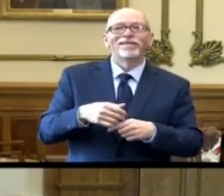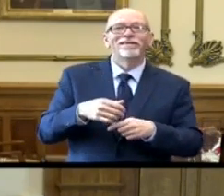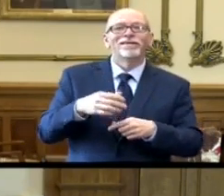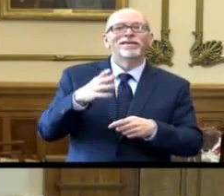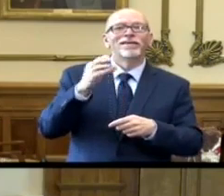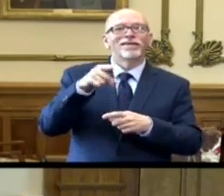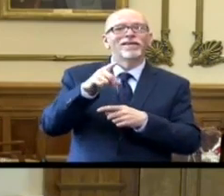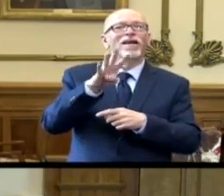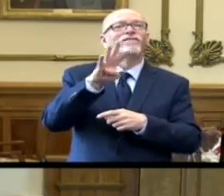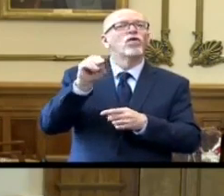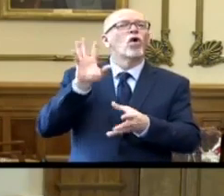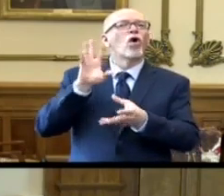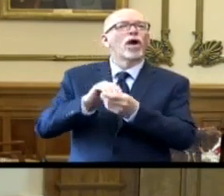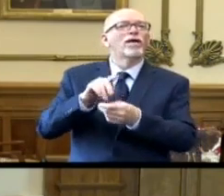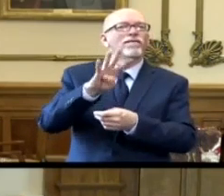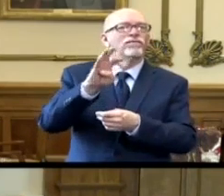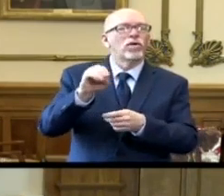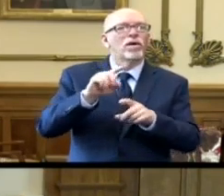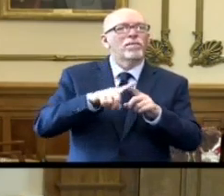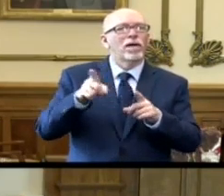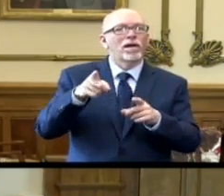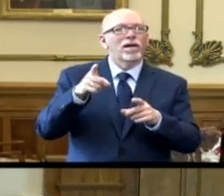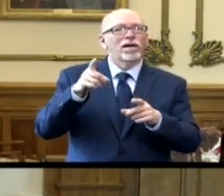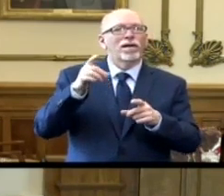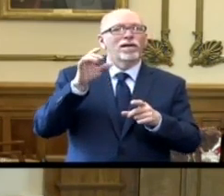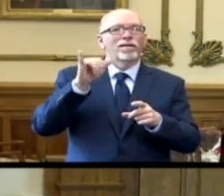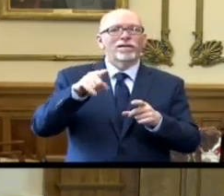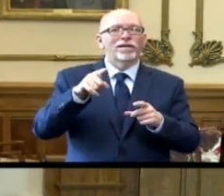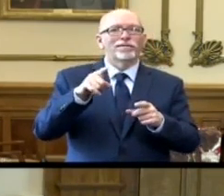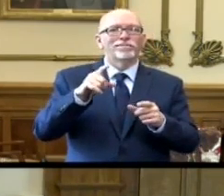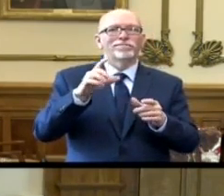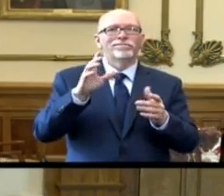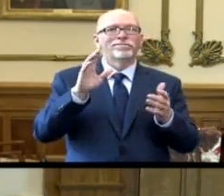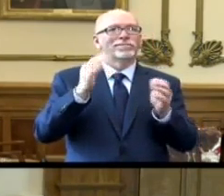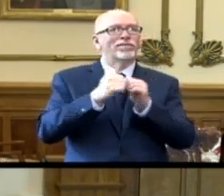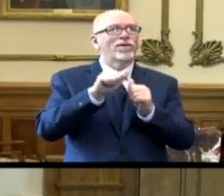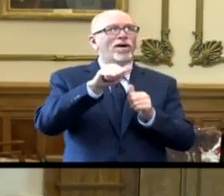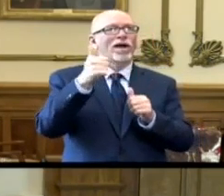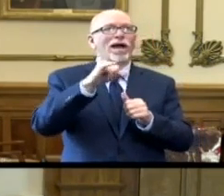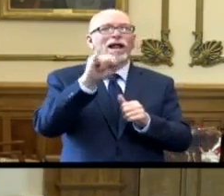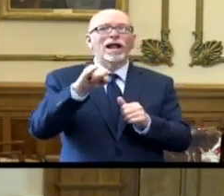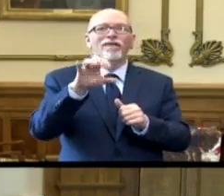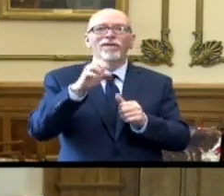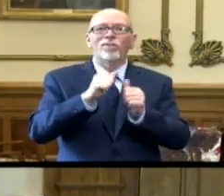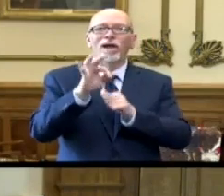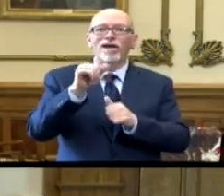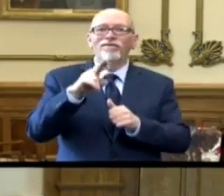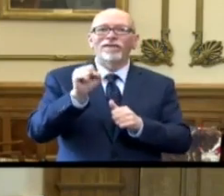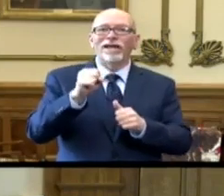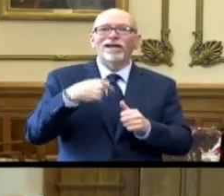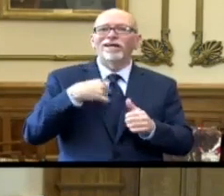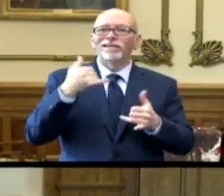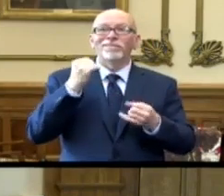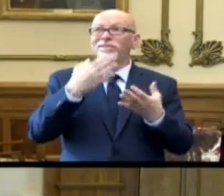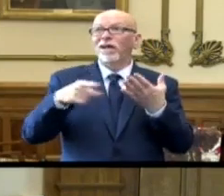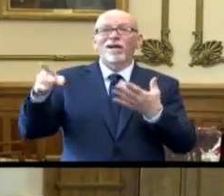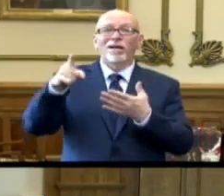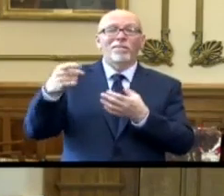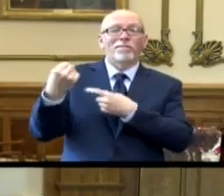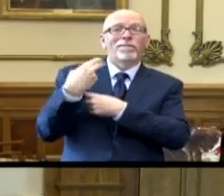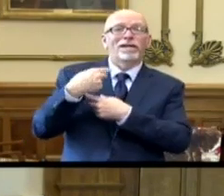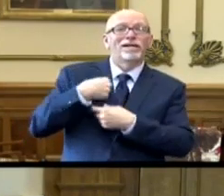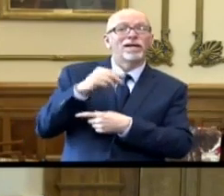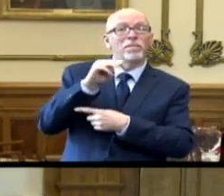40 total. That pales to the attendance numbers of many, many Indianapolis 500 race fans. Mr.